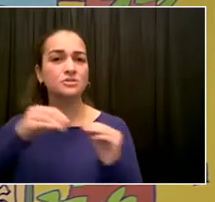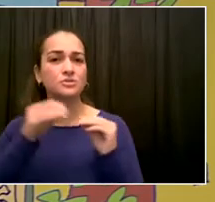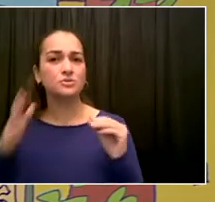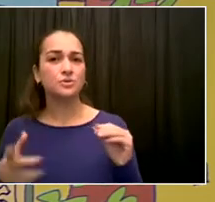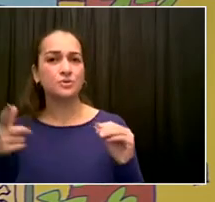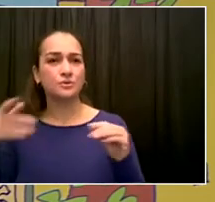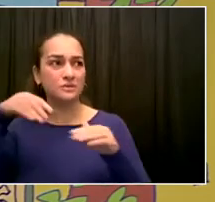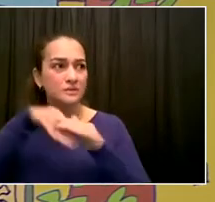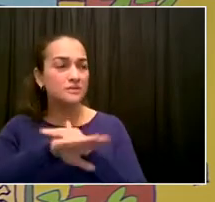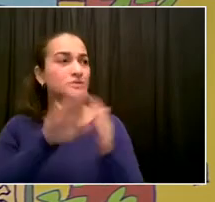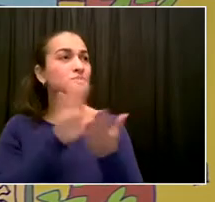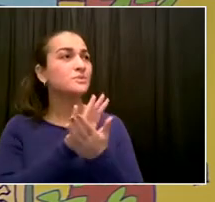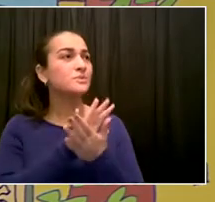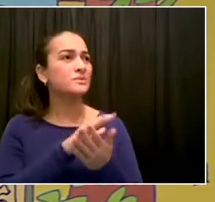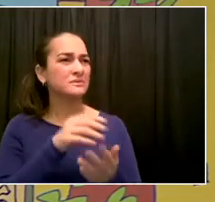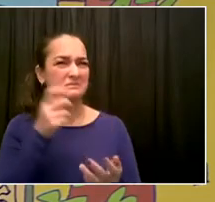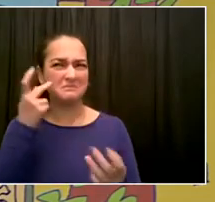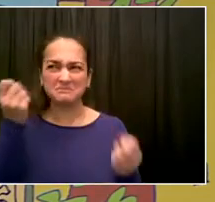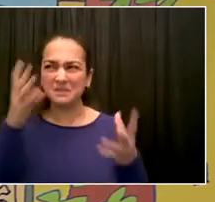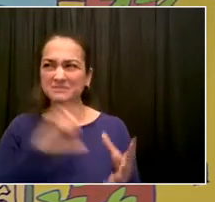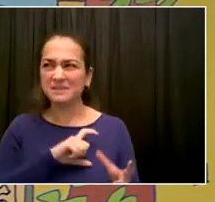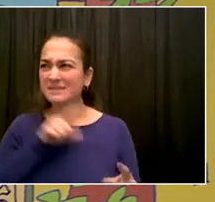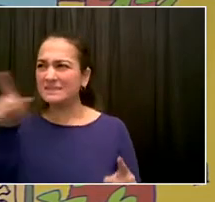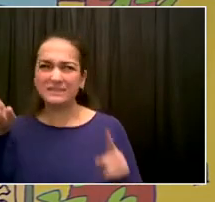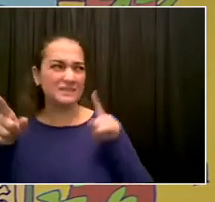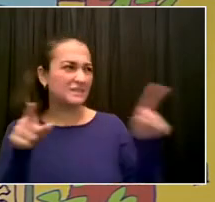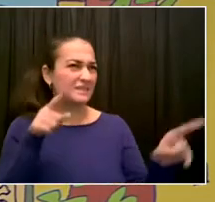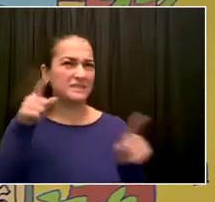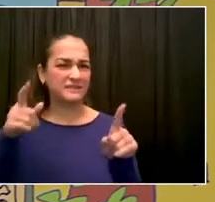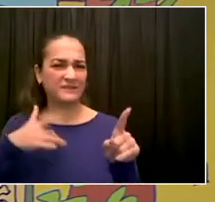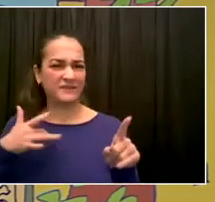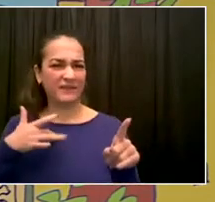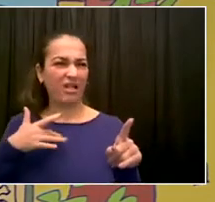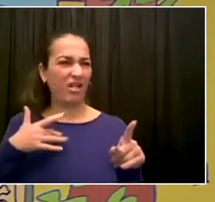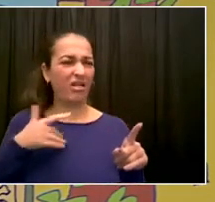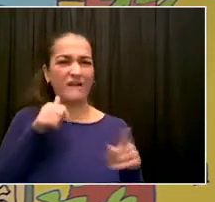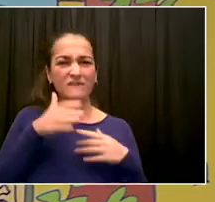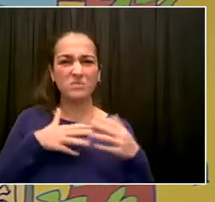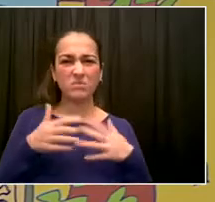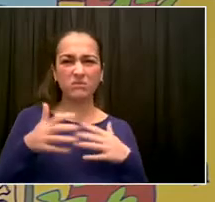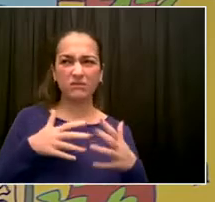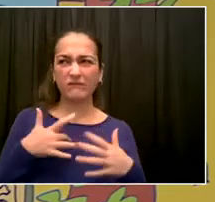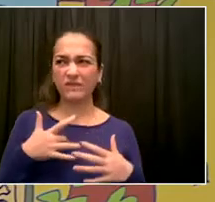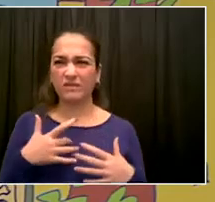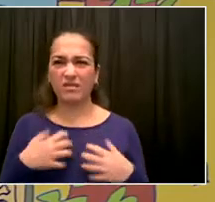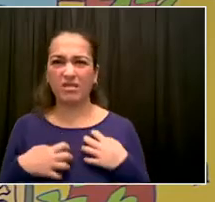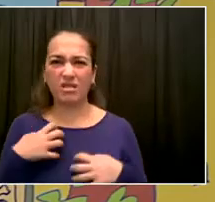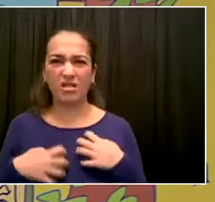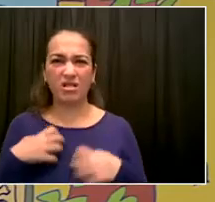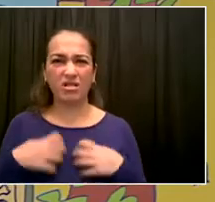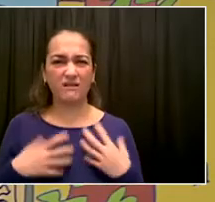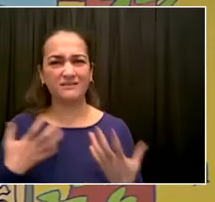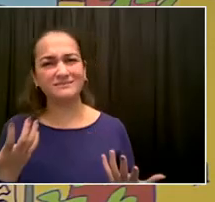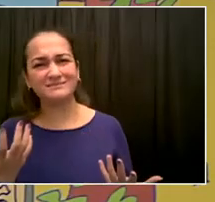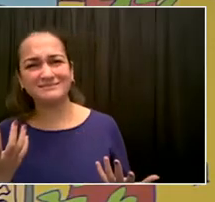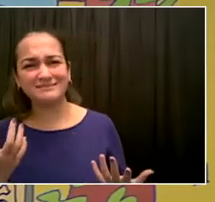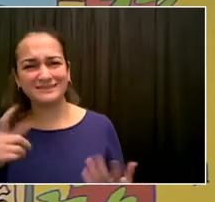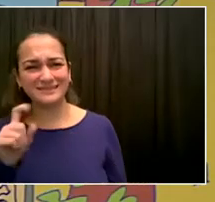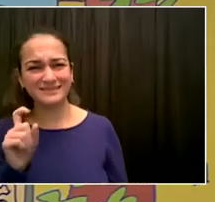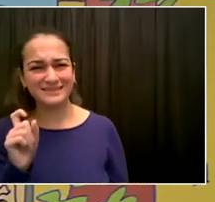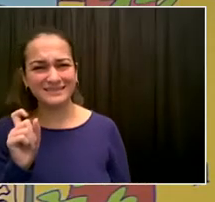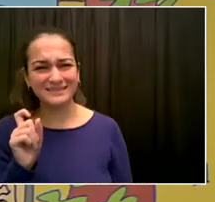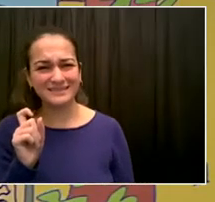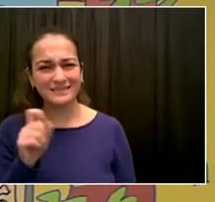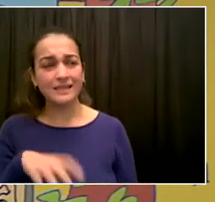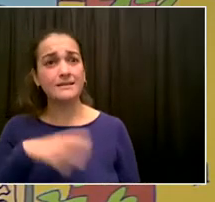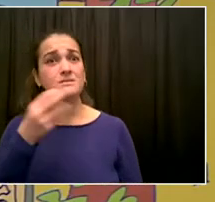tensions between youth and the police at a really sensitive time like this? It's a fair question, Steve. I would say this.